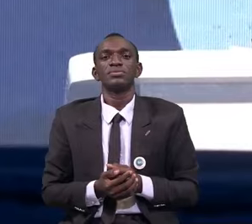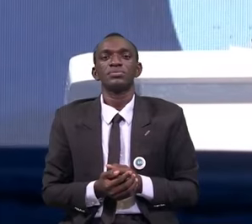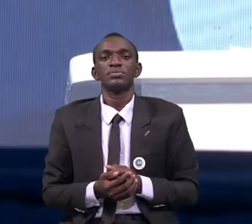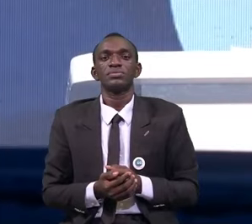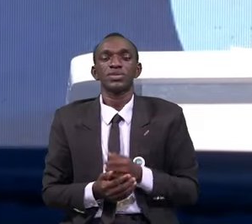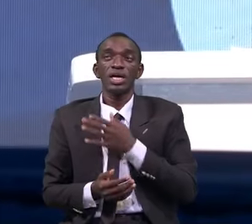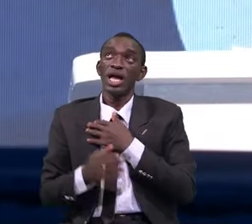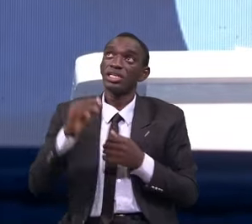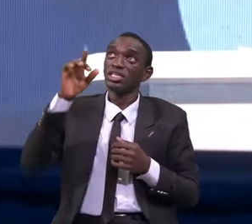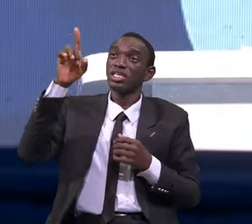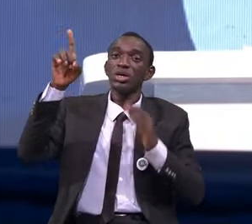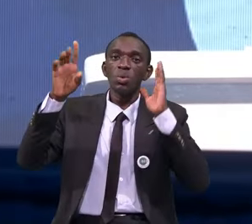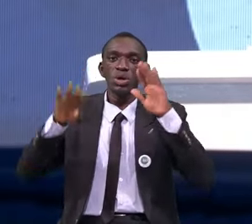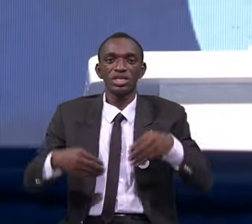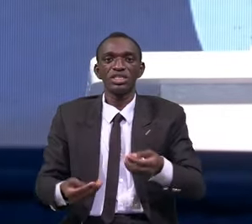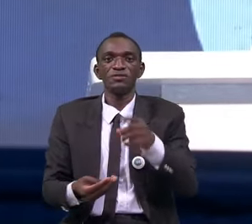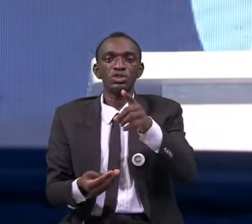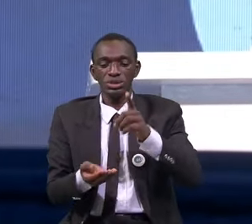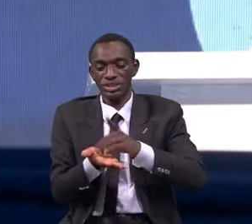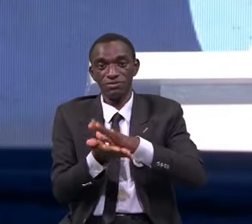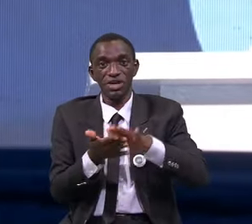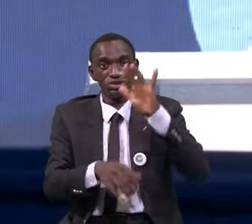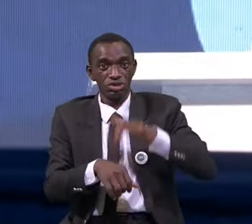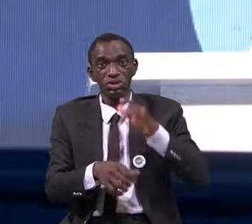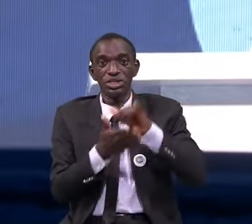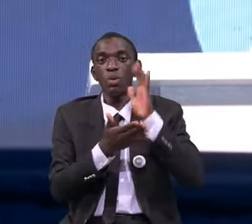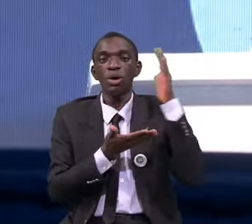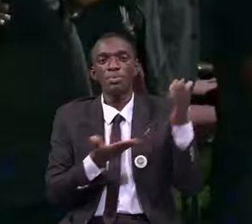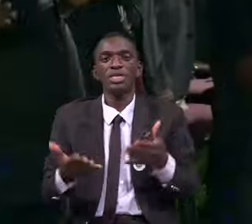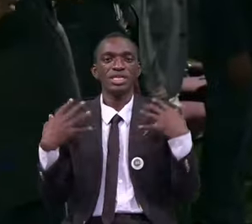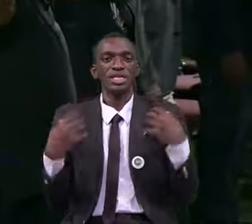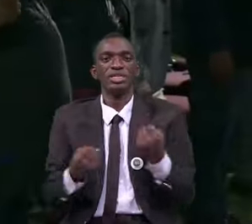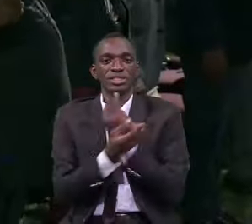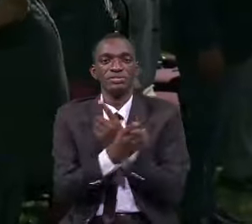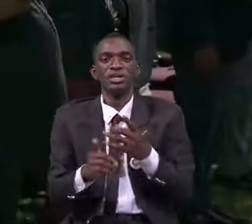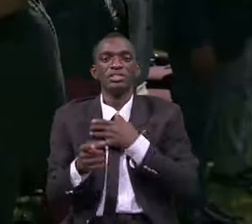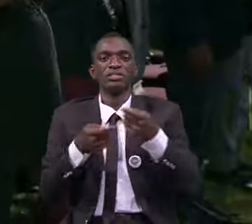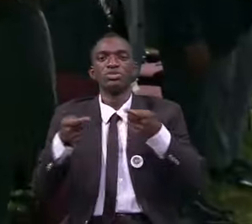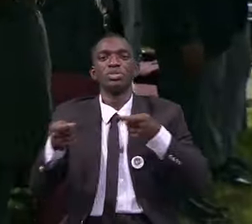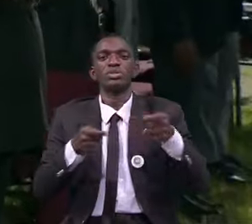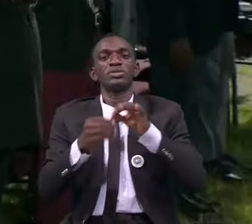And it's going to give you that divine touch that will bring healing and deliverance and dominion.